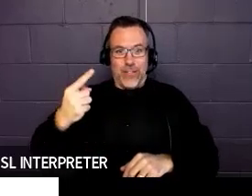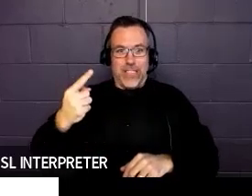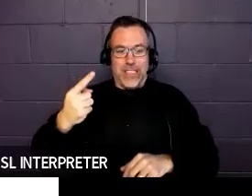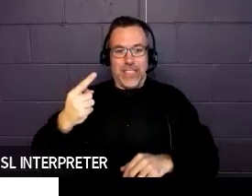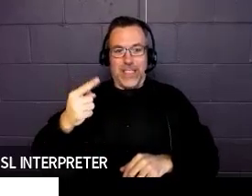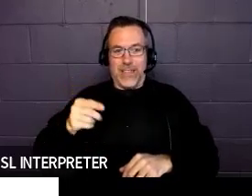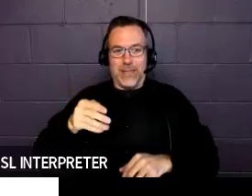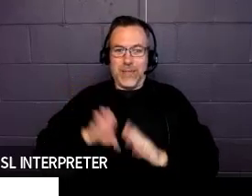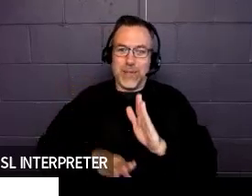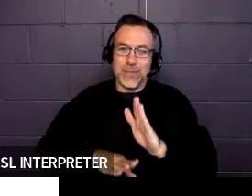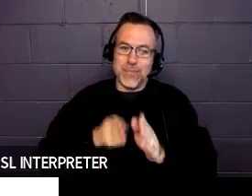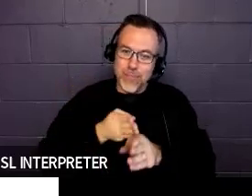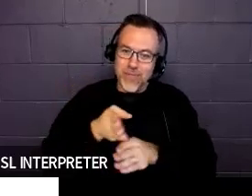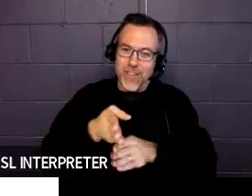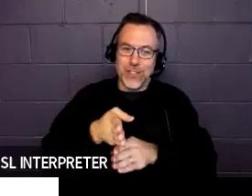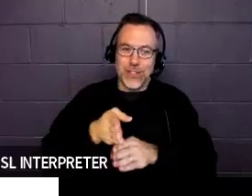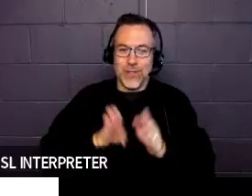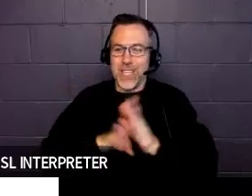professional development.